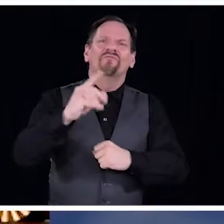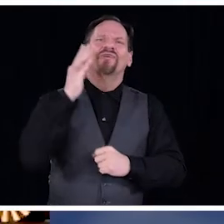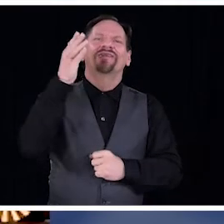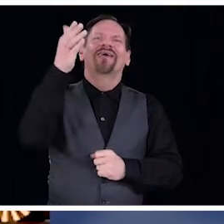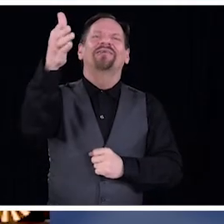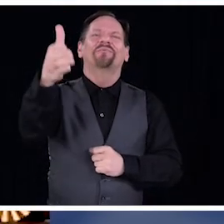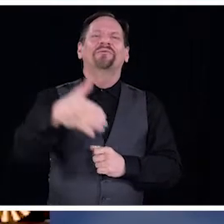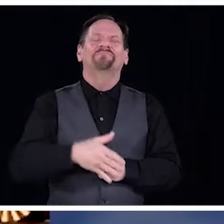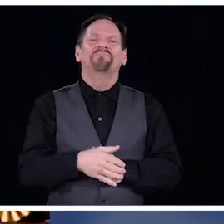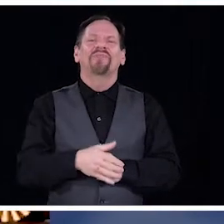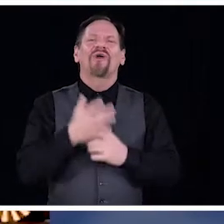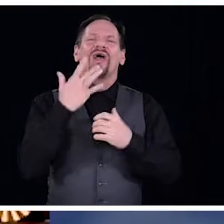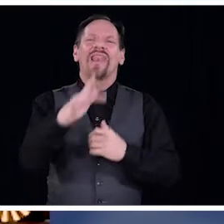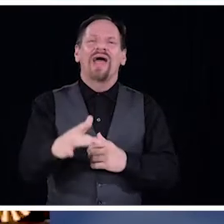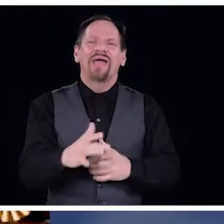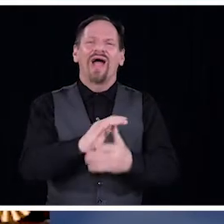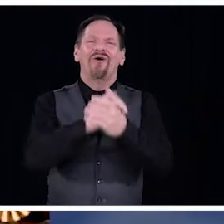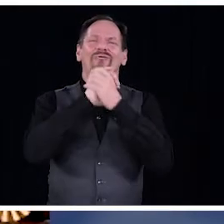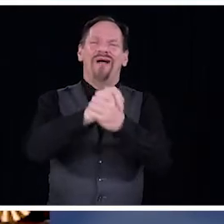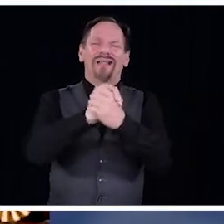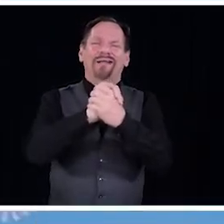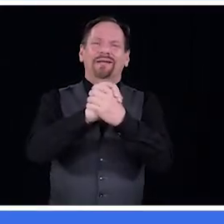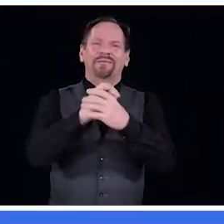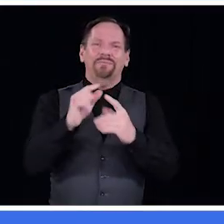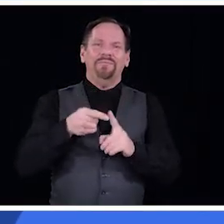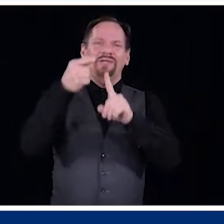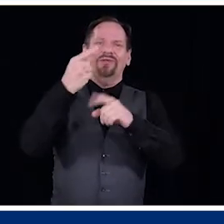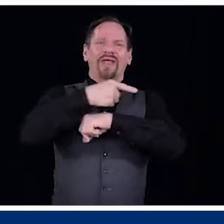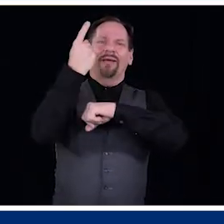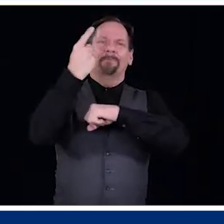again, congratulations on this very special day.